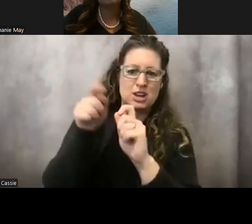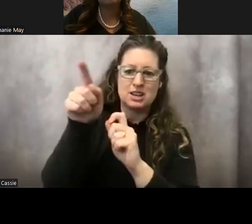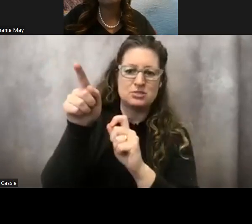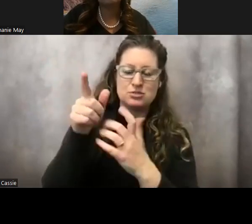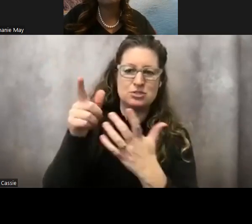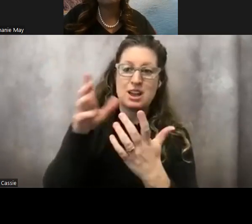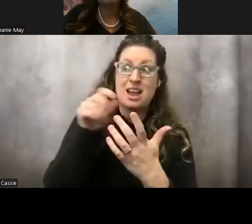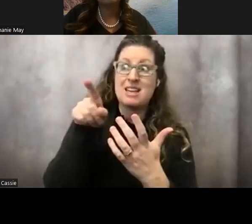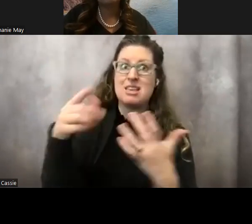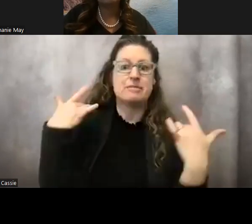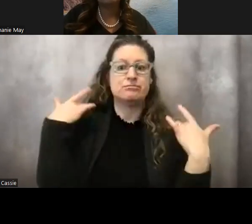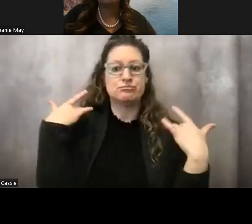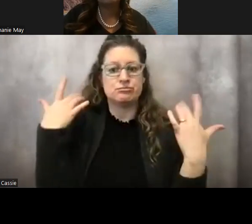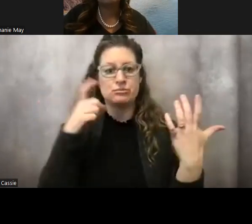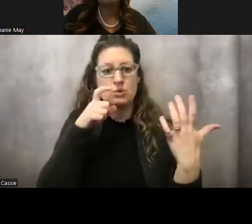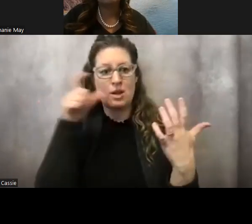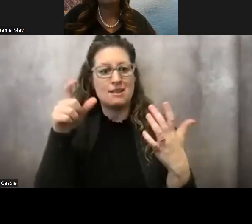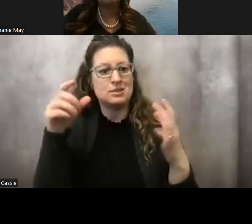institution either. So